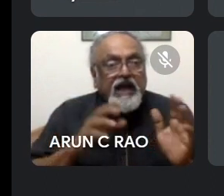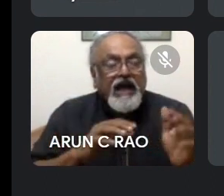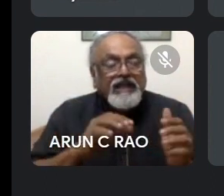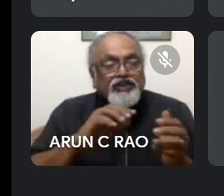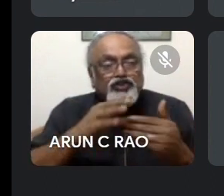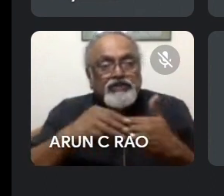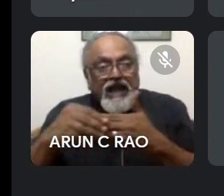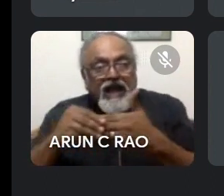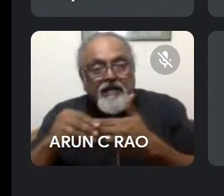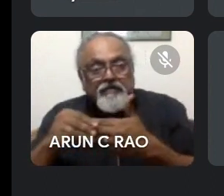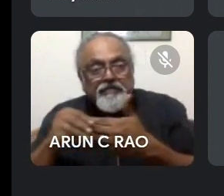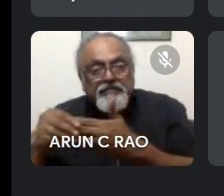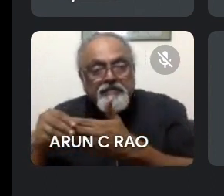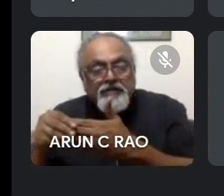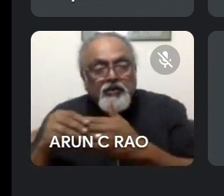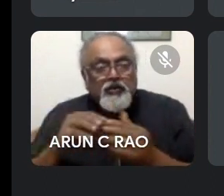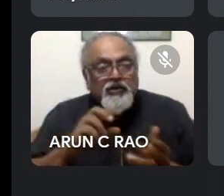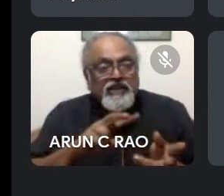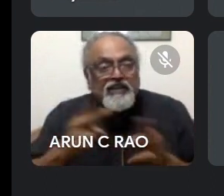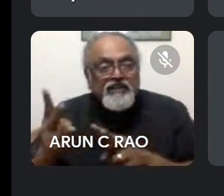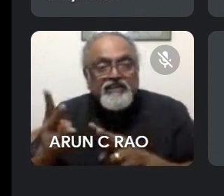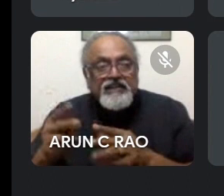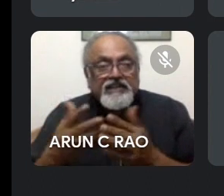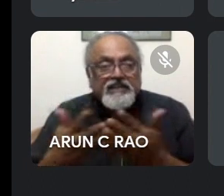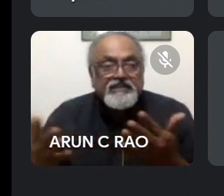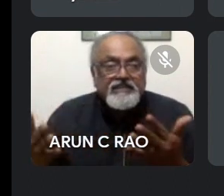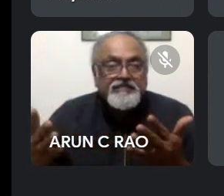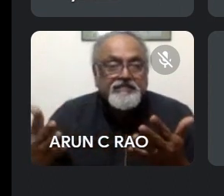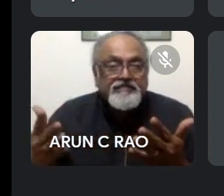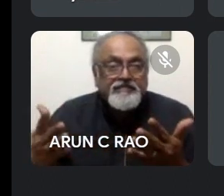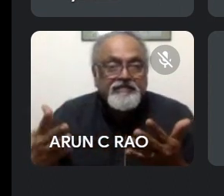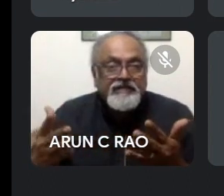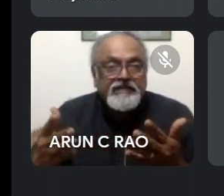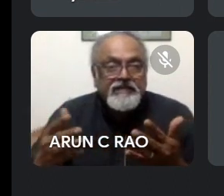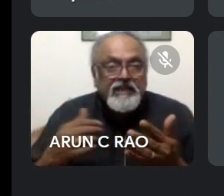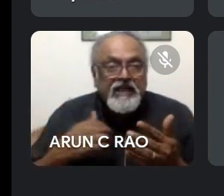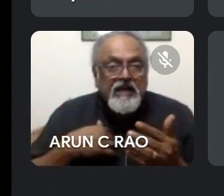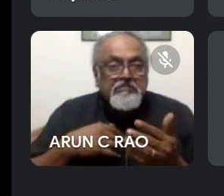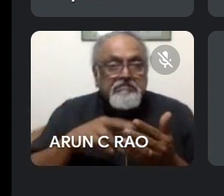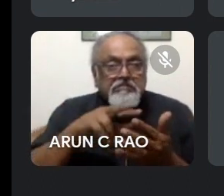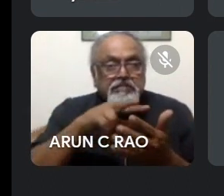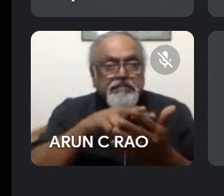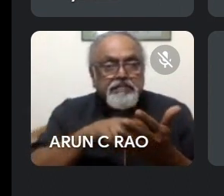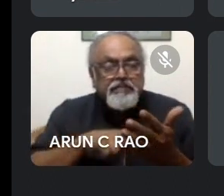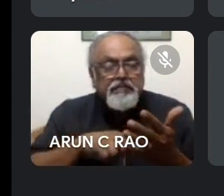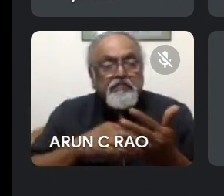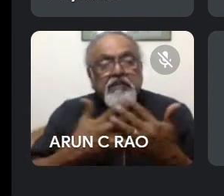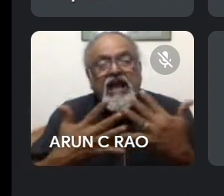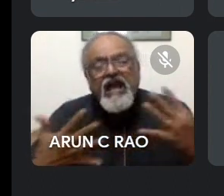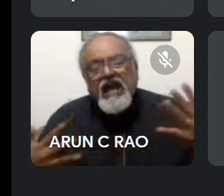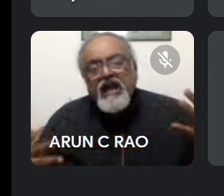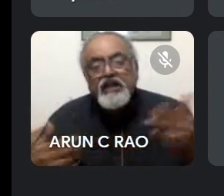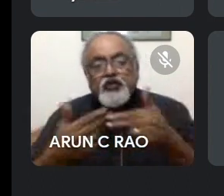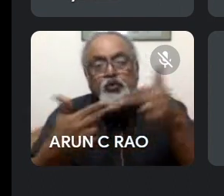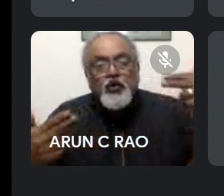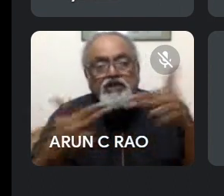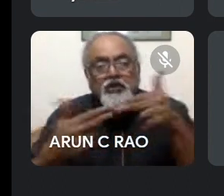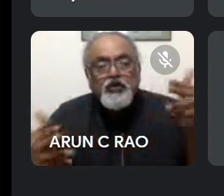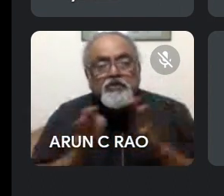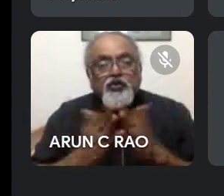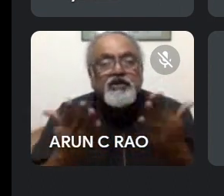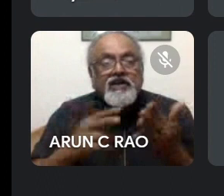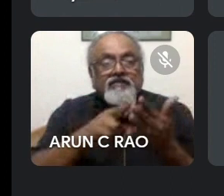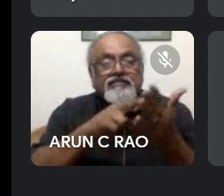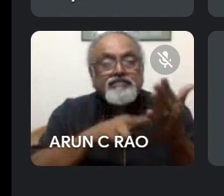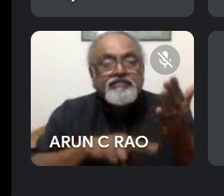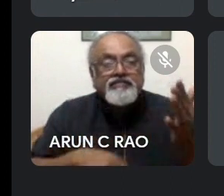that are useful, so to speak. I read so many storybooks so that the act of reading